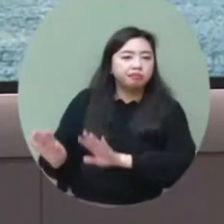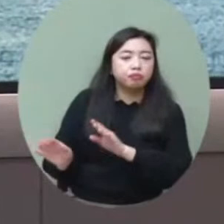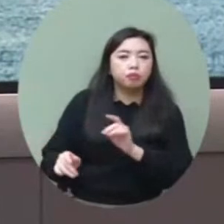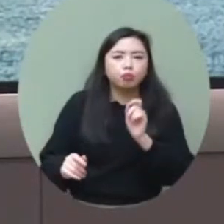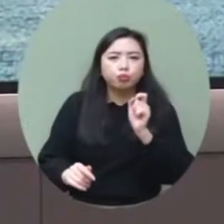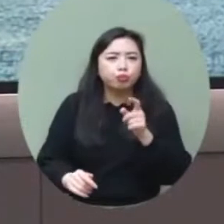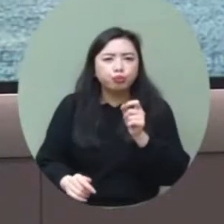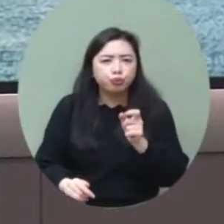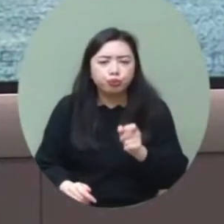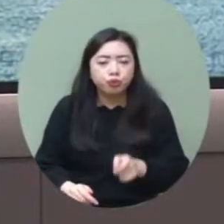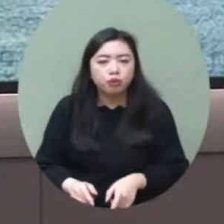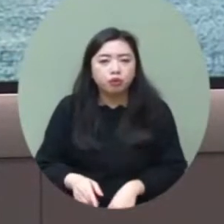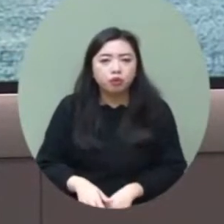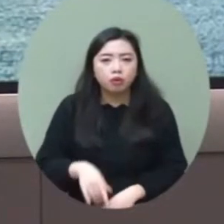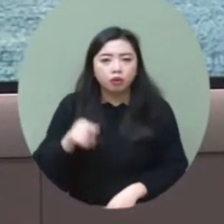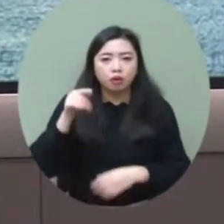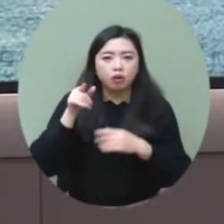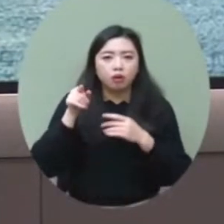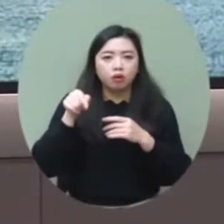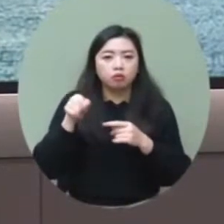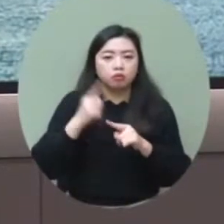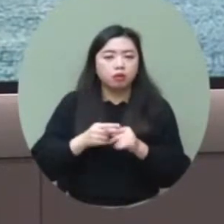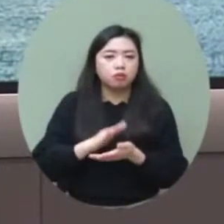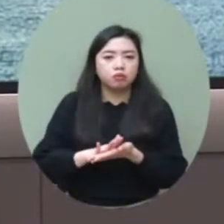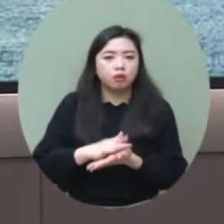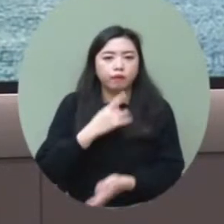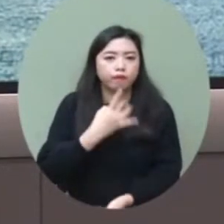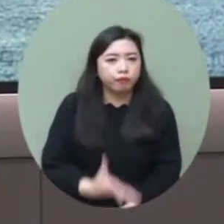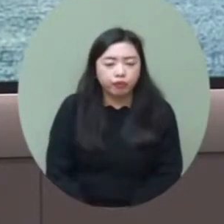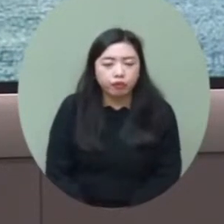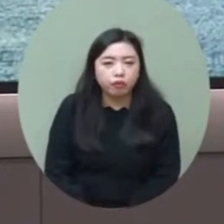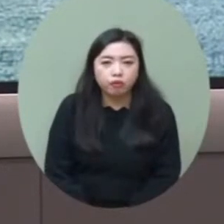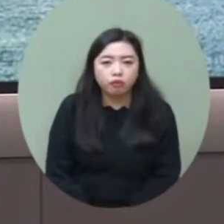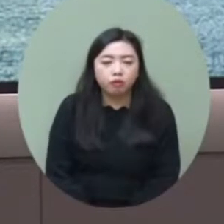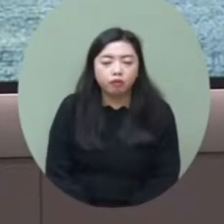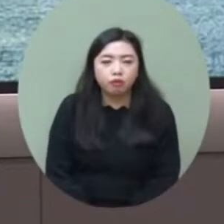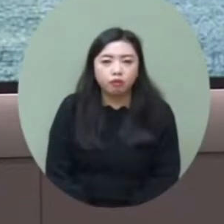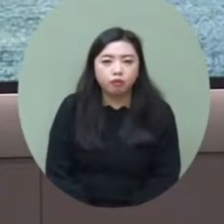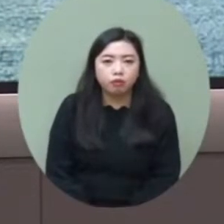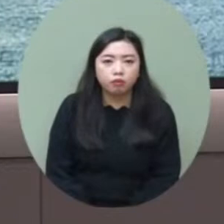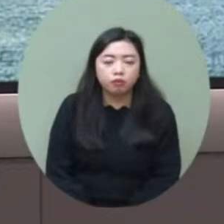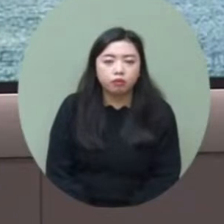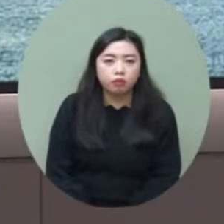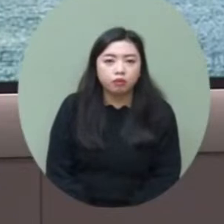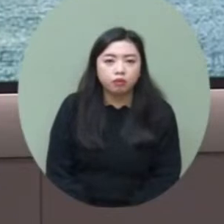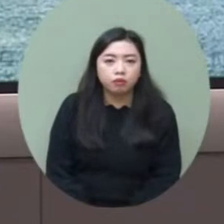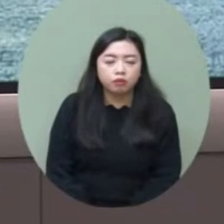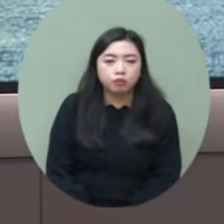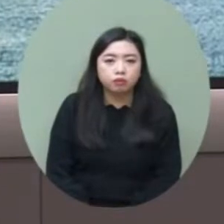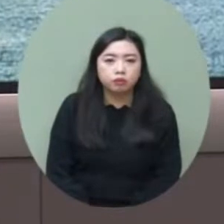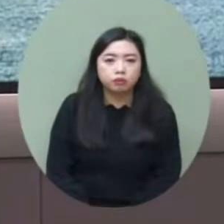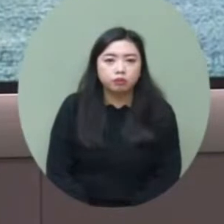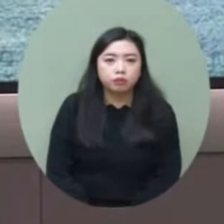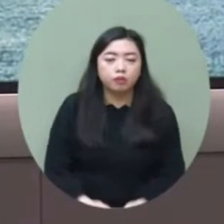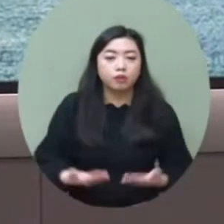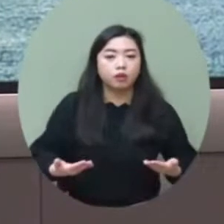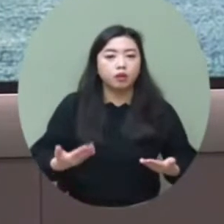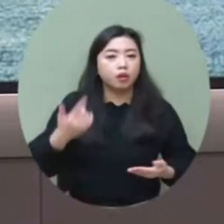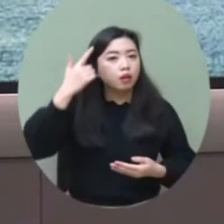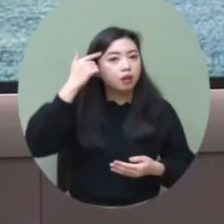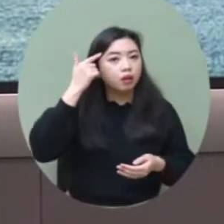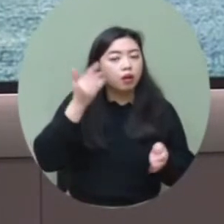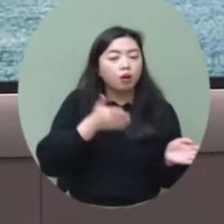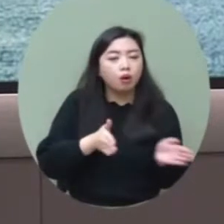our doctors and nurses would continue to attend to the patients. They would certainly not be ignored.